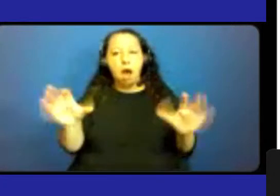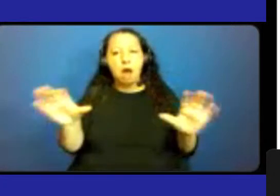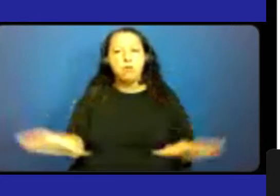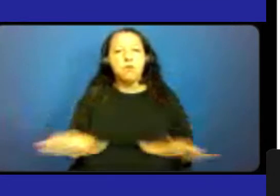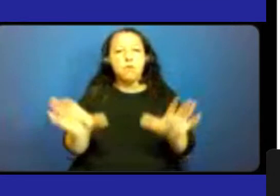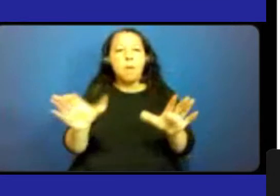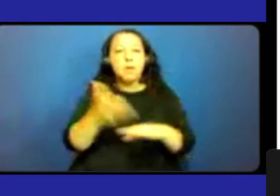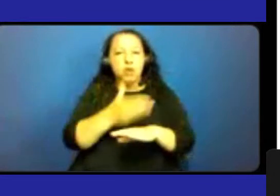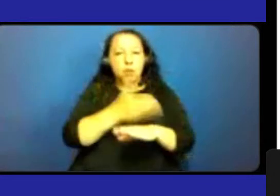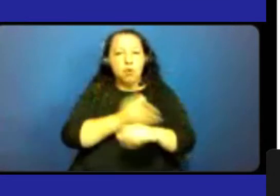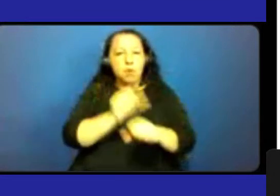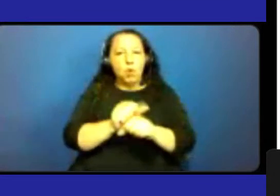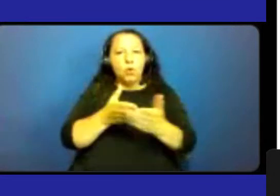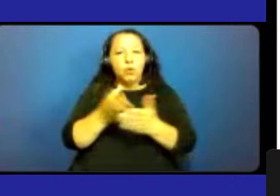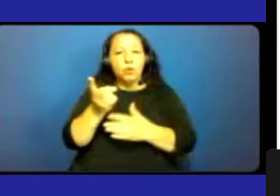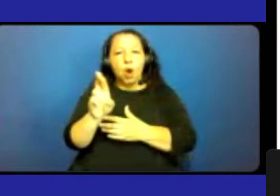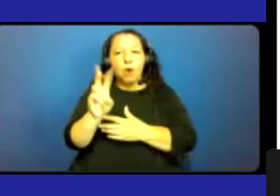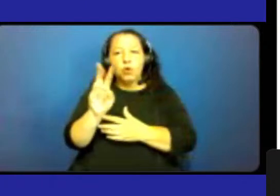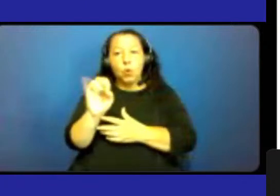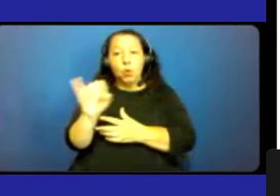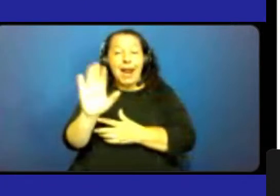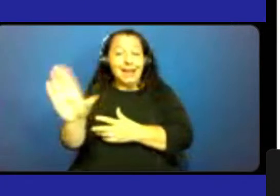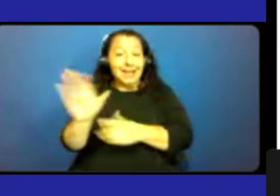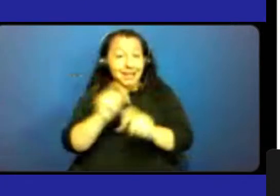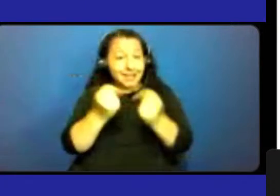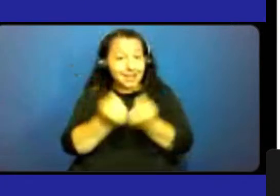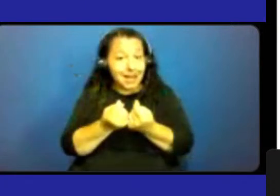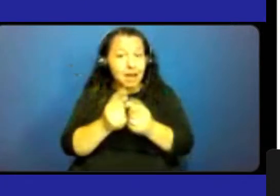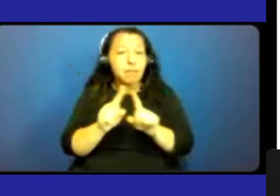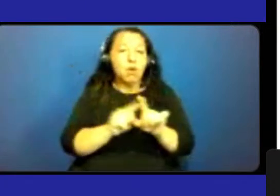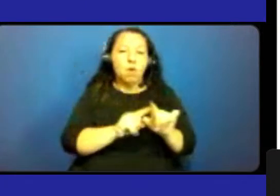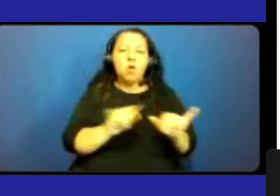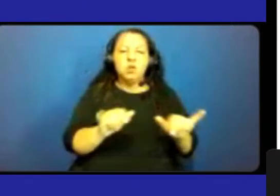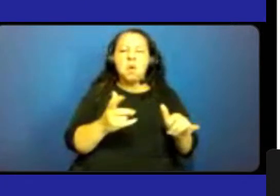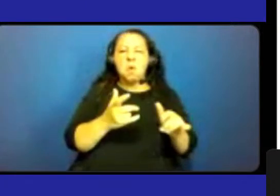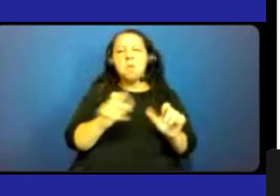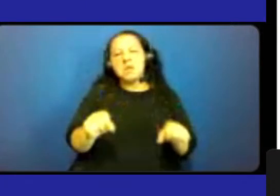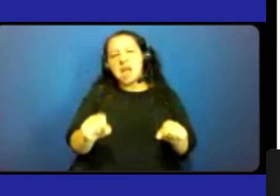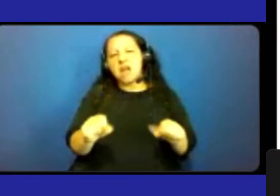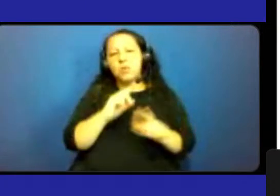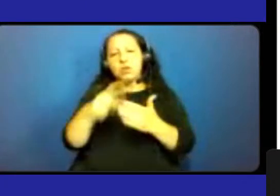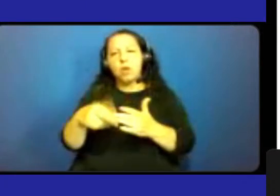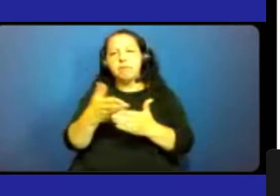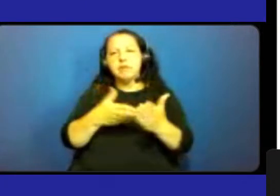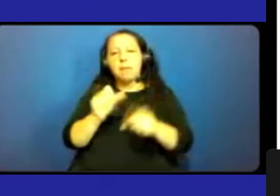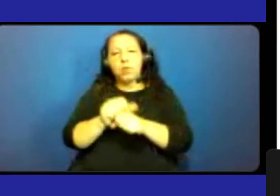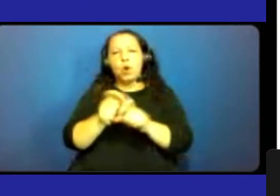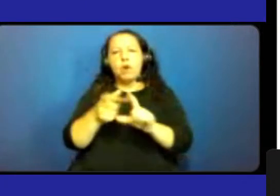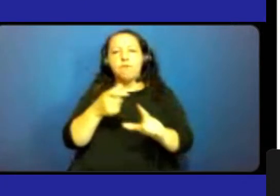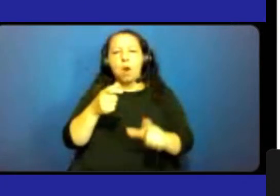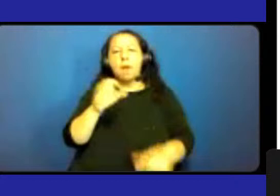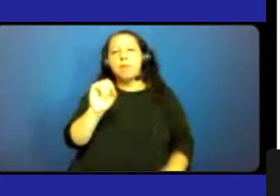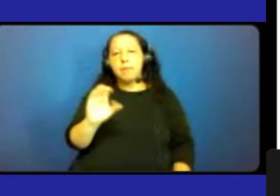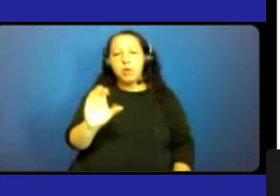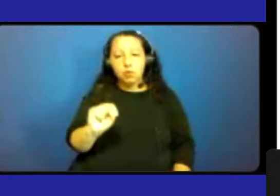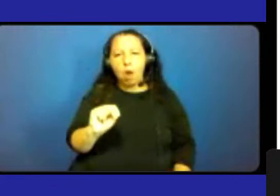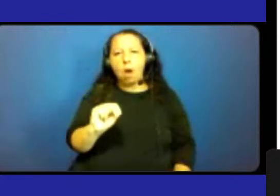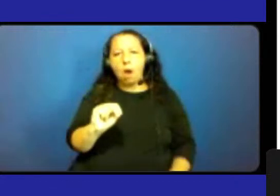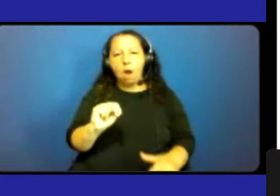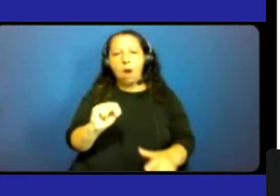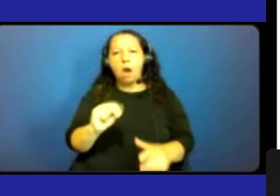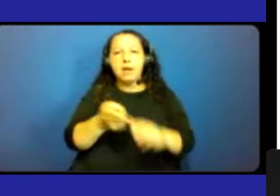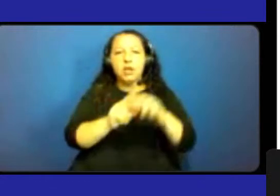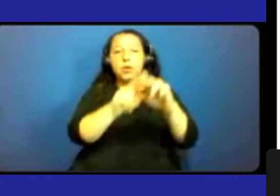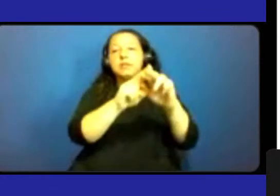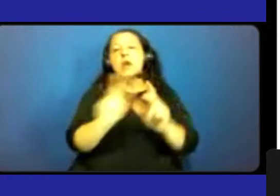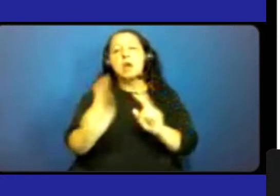his team, but also potentially the result of some of the impact of the Omicron surge, with folks staying away from the